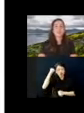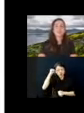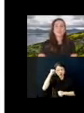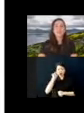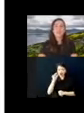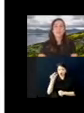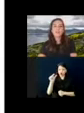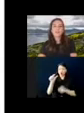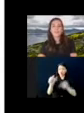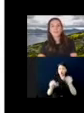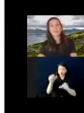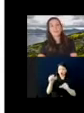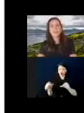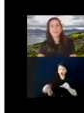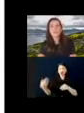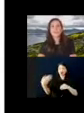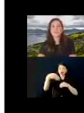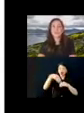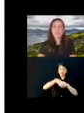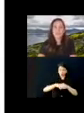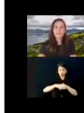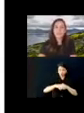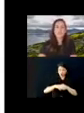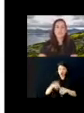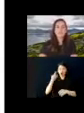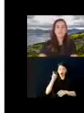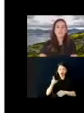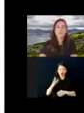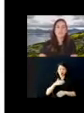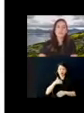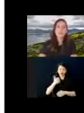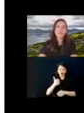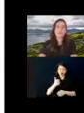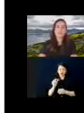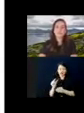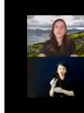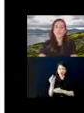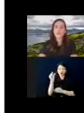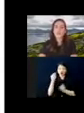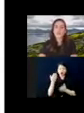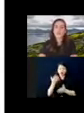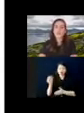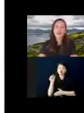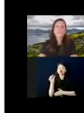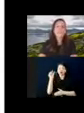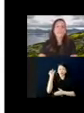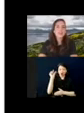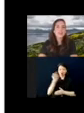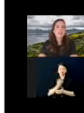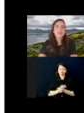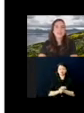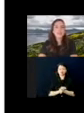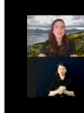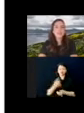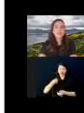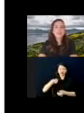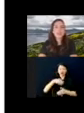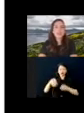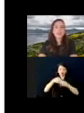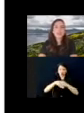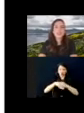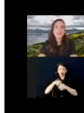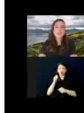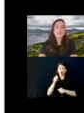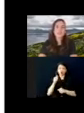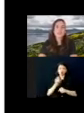priority. I realize that some of the challenges here are very deep and institutional and may take a long time to solve. But at the same time, in the short run, we can also